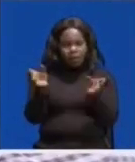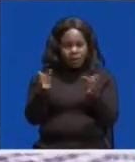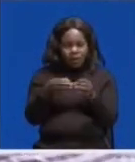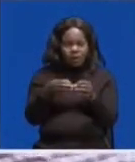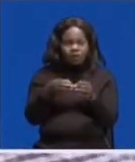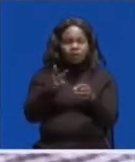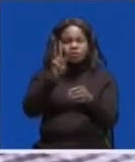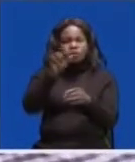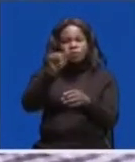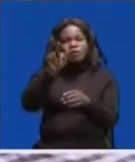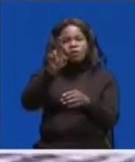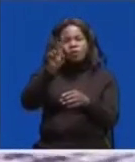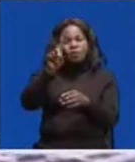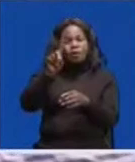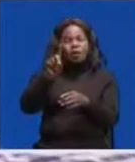Ward.